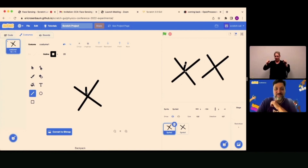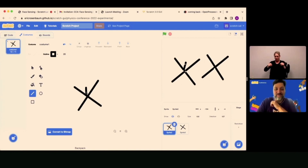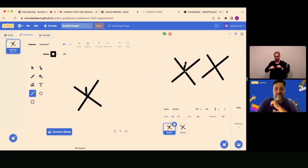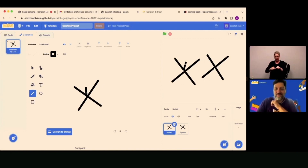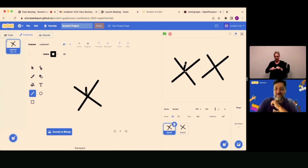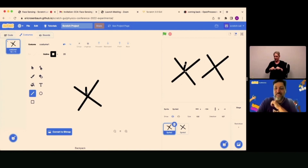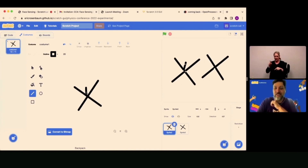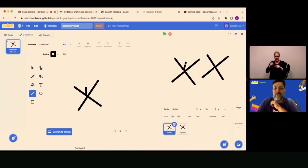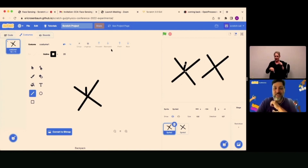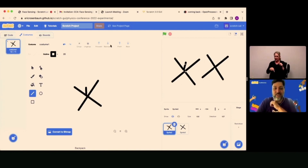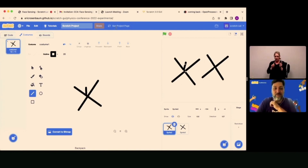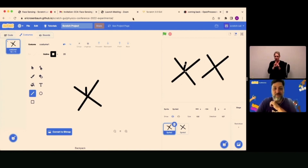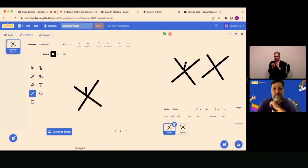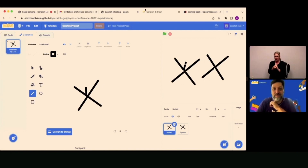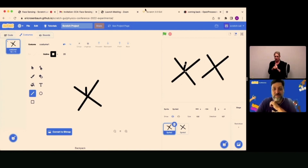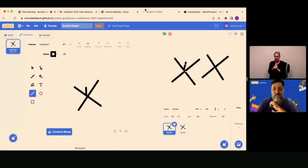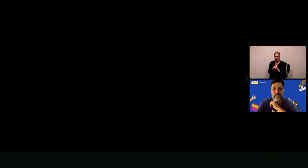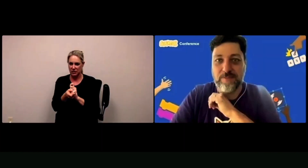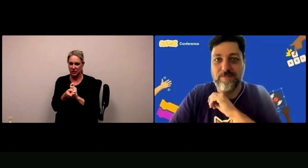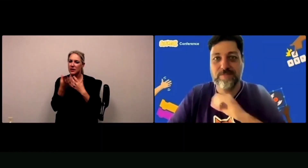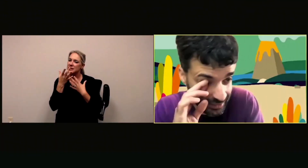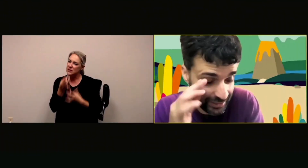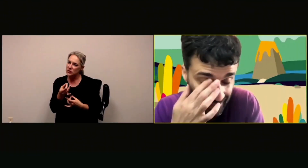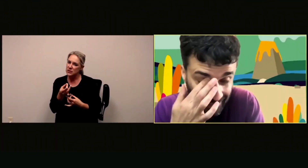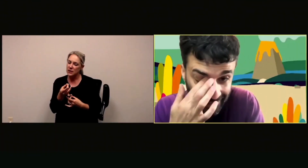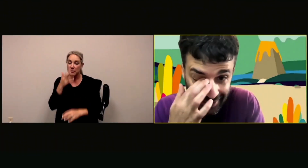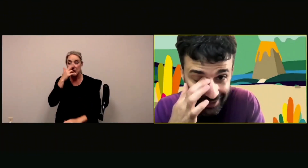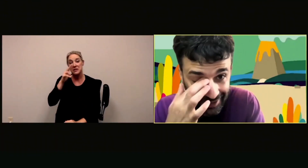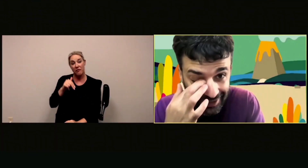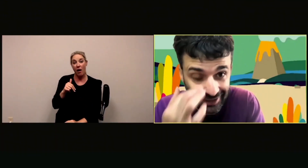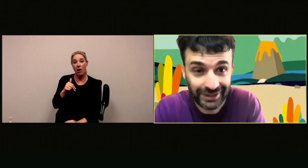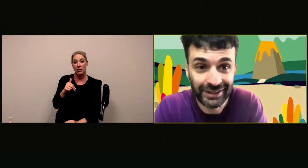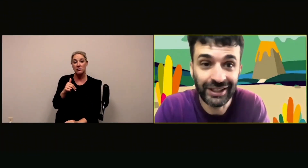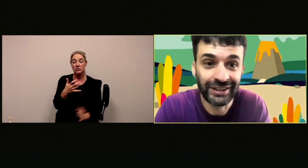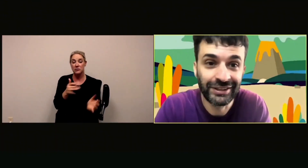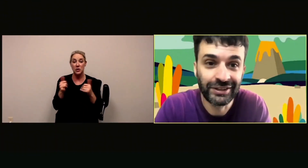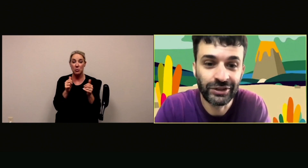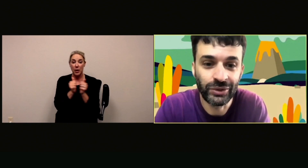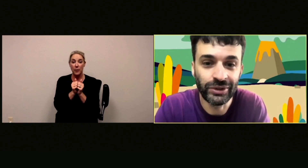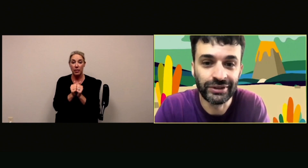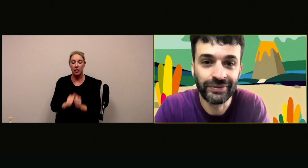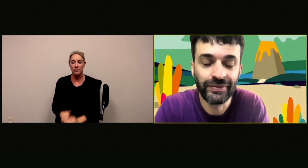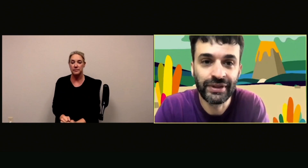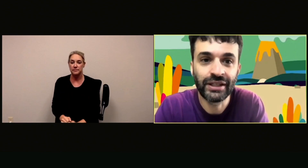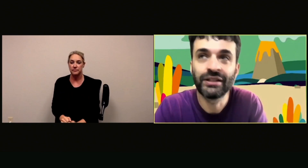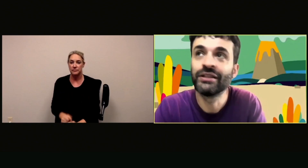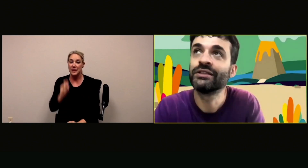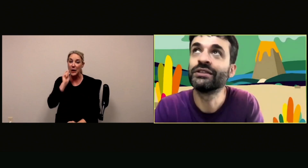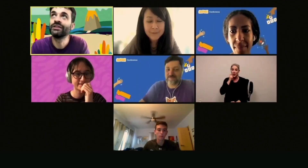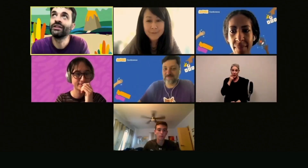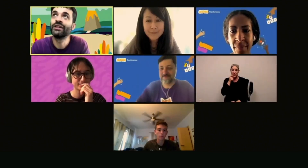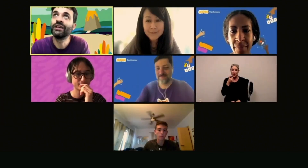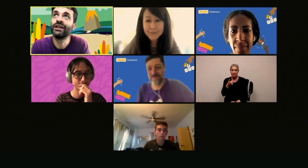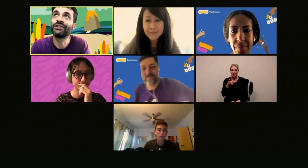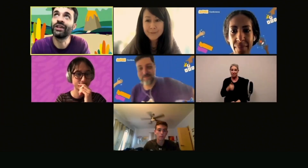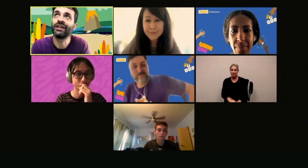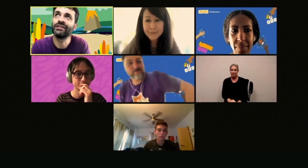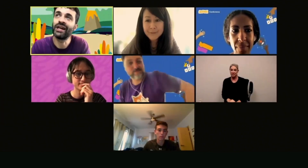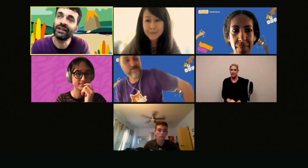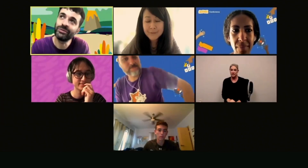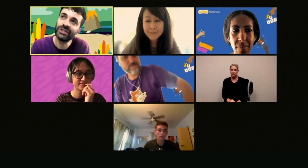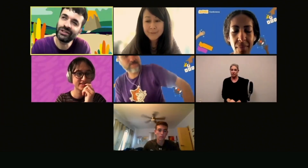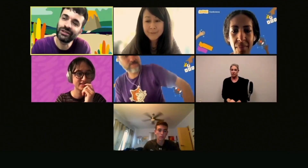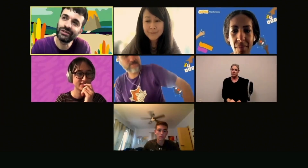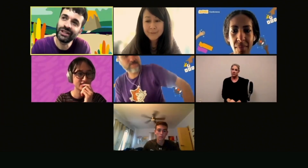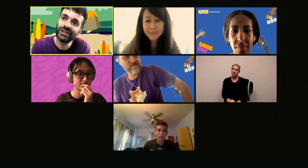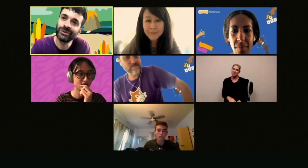No. That's interesting though. Yeah, it's fun. Yeah, cool. And so like, is